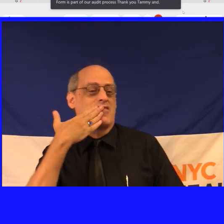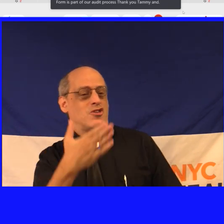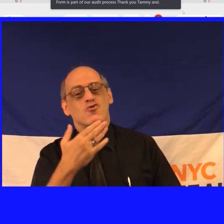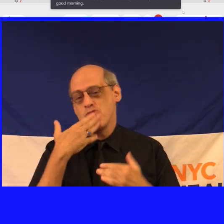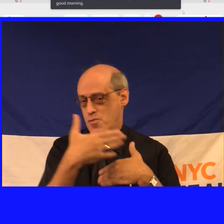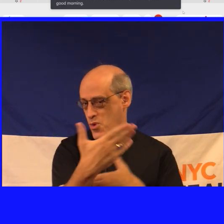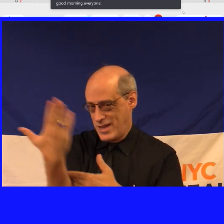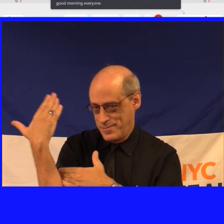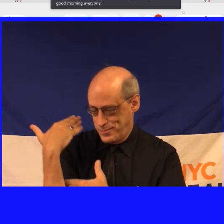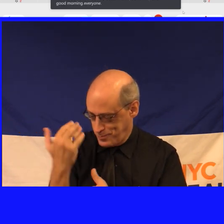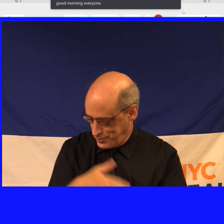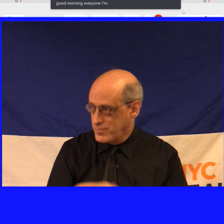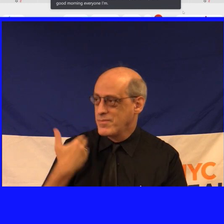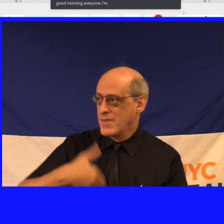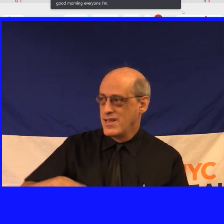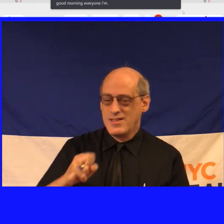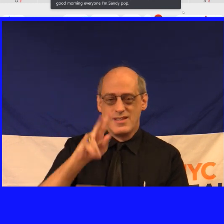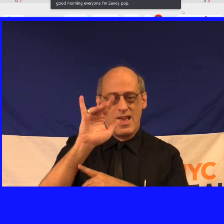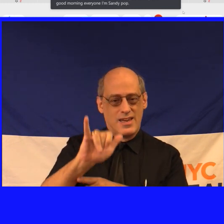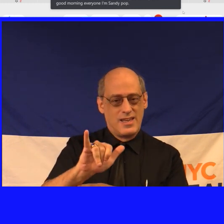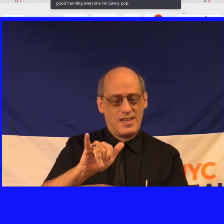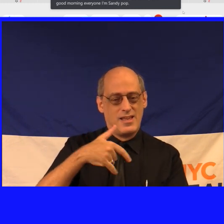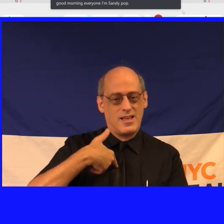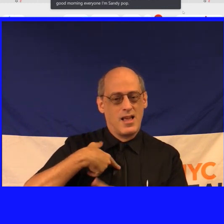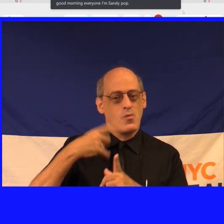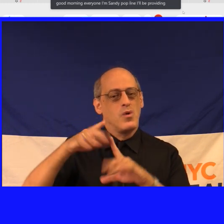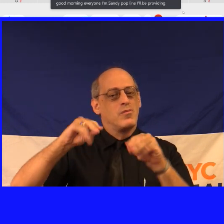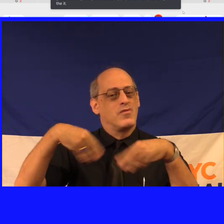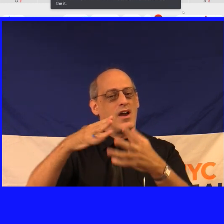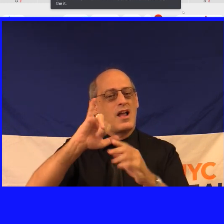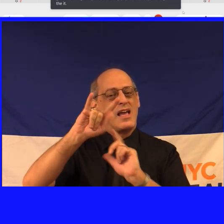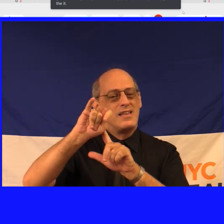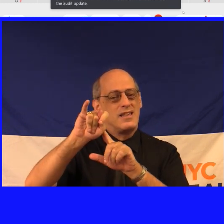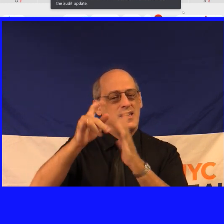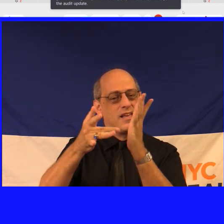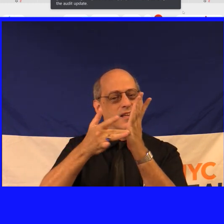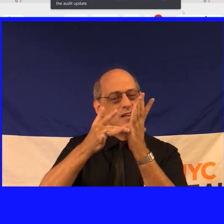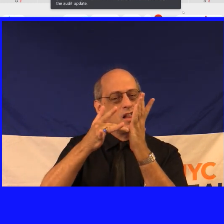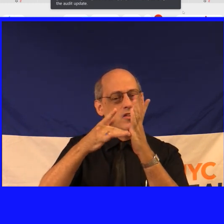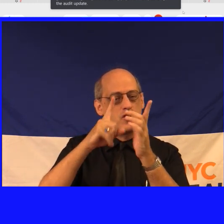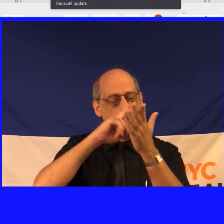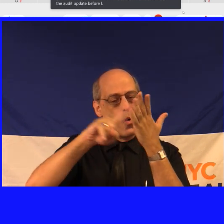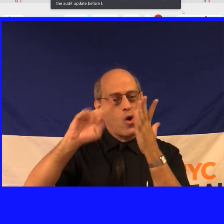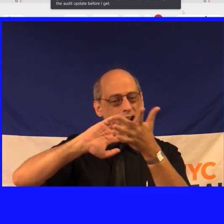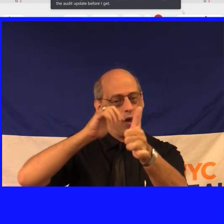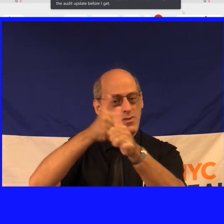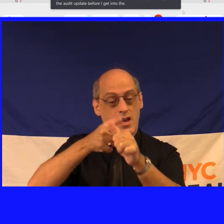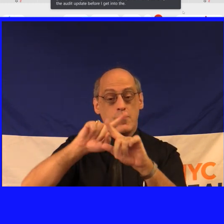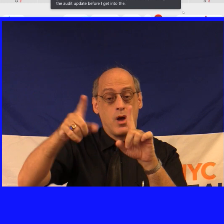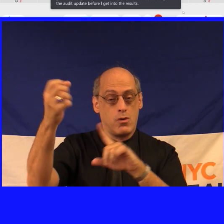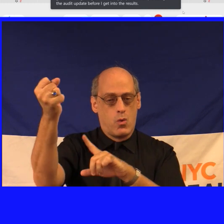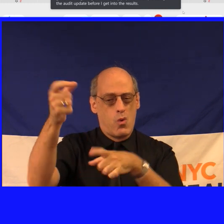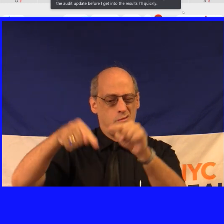morning, everyone. I am Sandy Popla, and I'll be providing the IT audit update. Before I get into the results, I'll quickly reiterate the